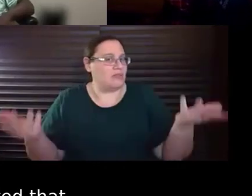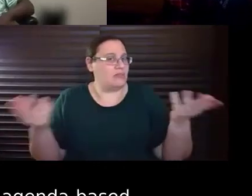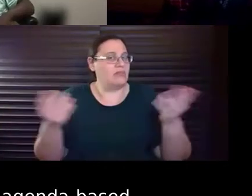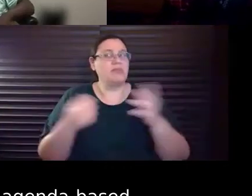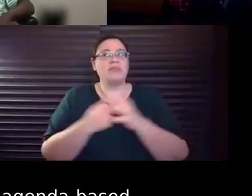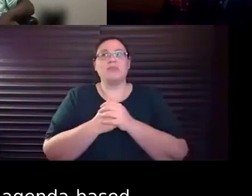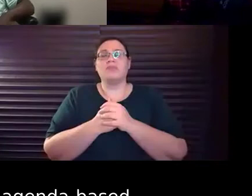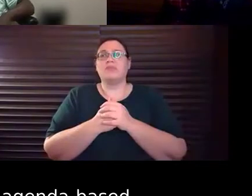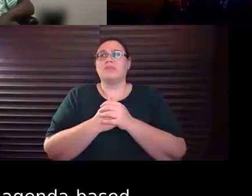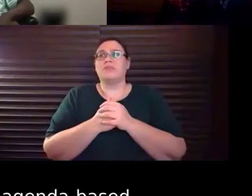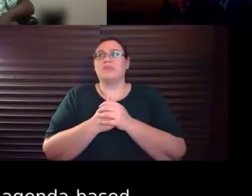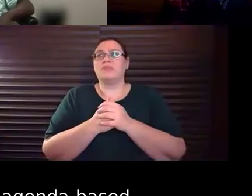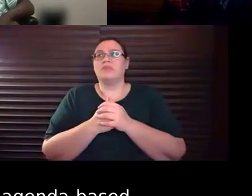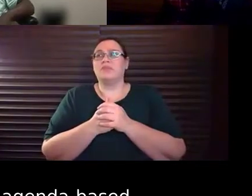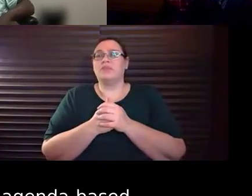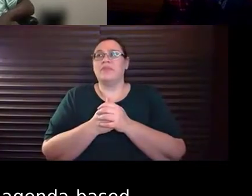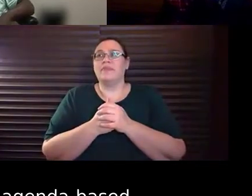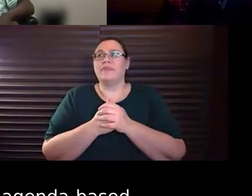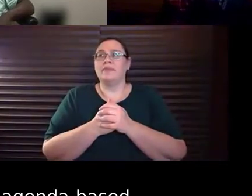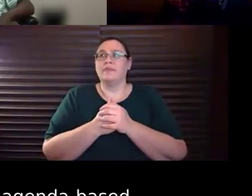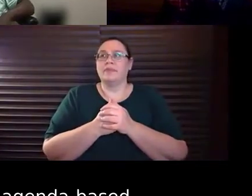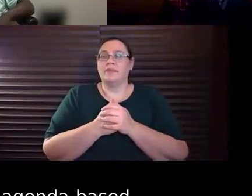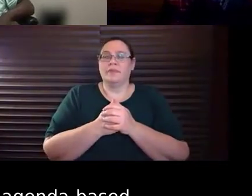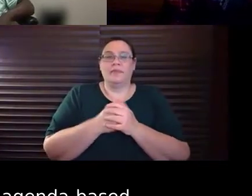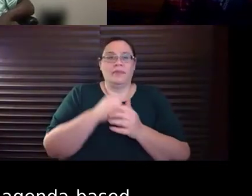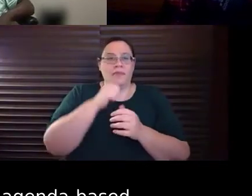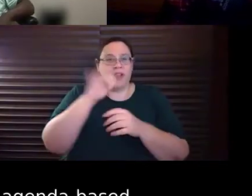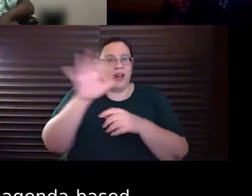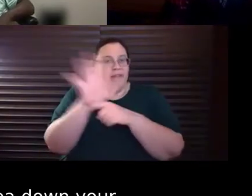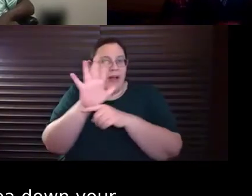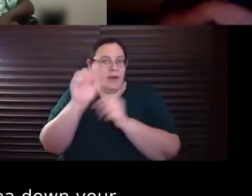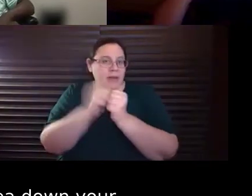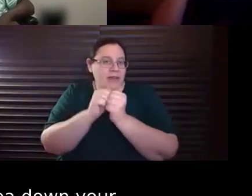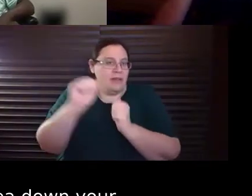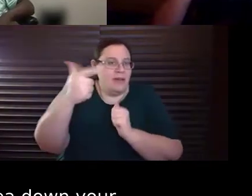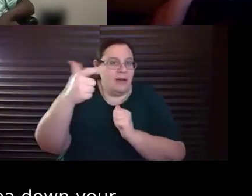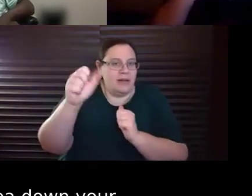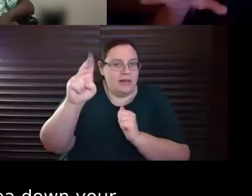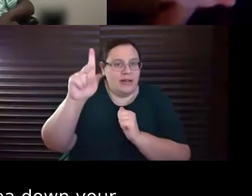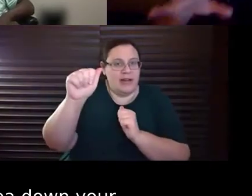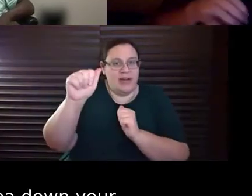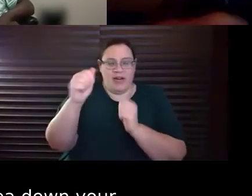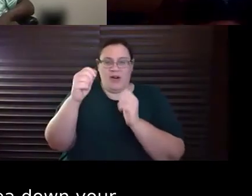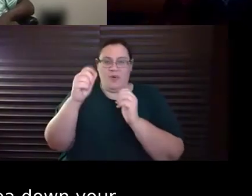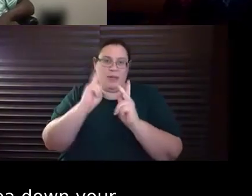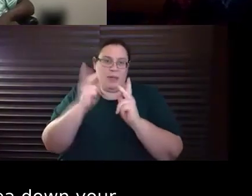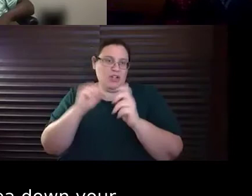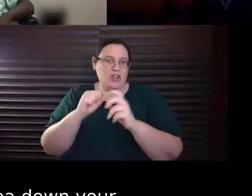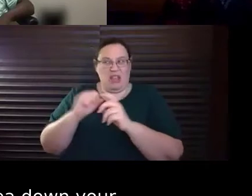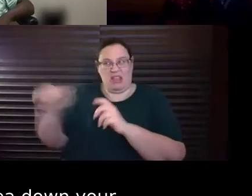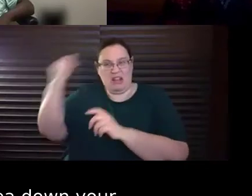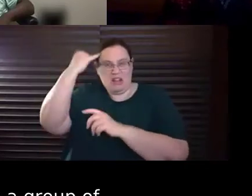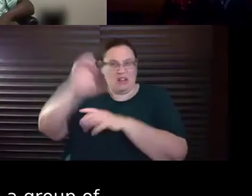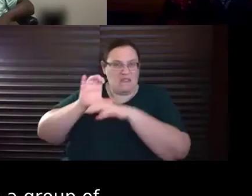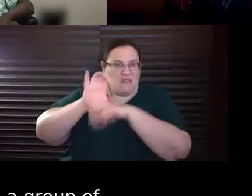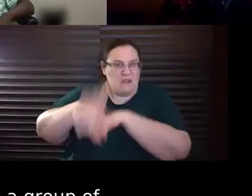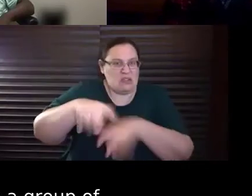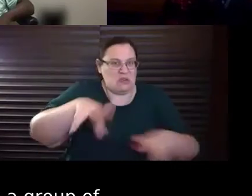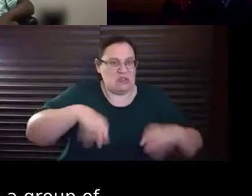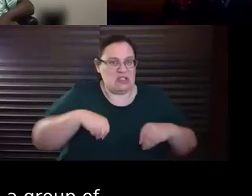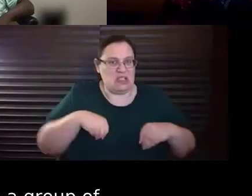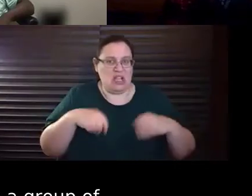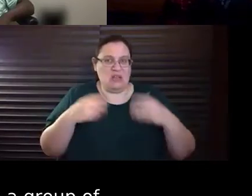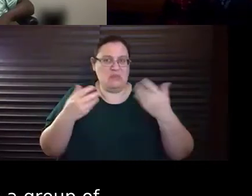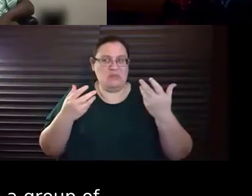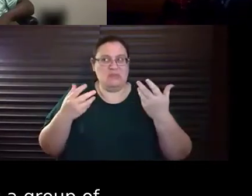this isn't just an agenda-based film where people are trying to, shove this idea down the throats that inclusivity matters. It's